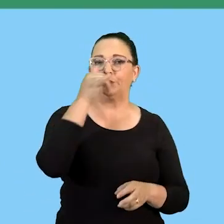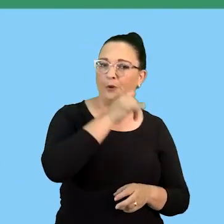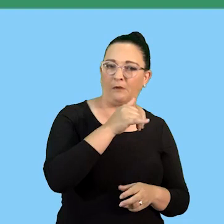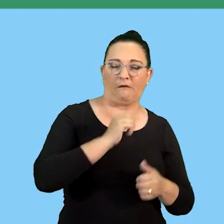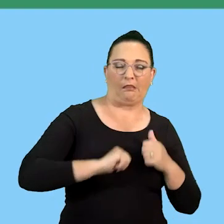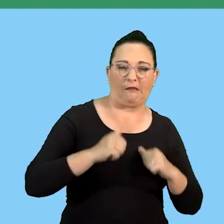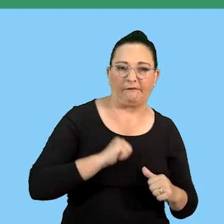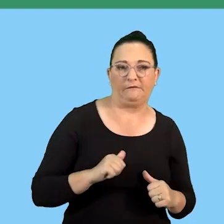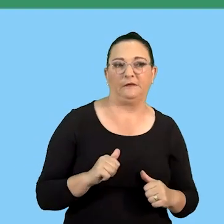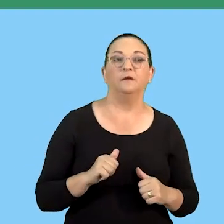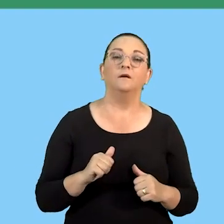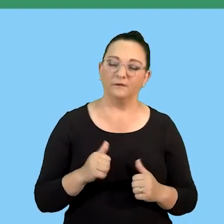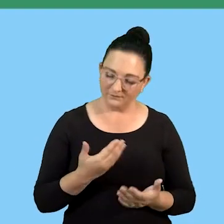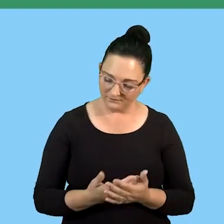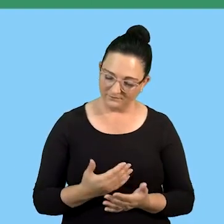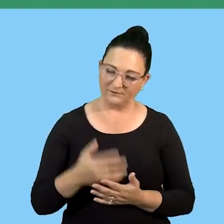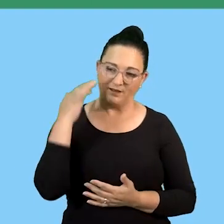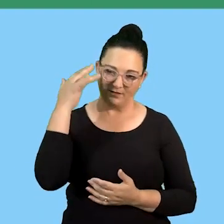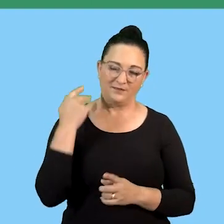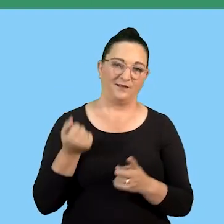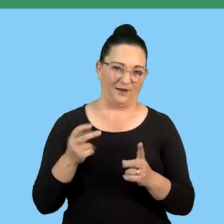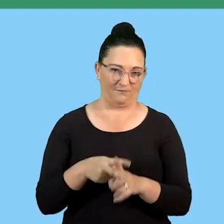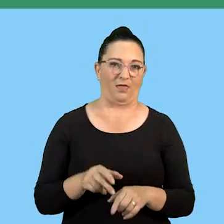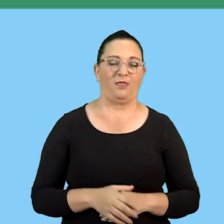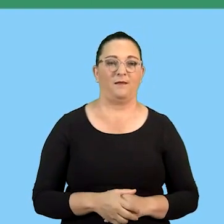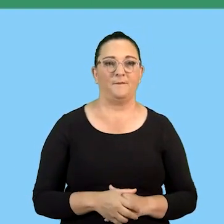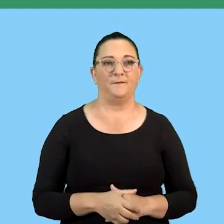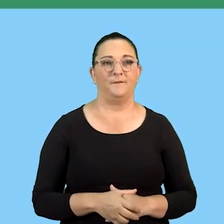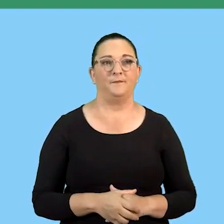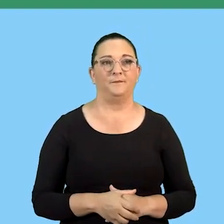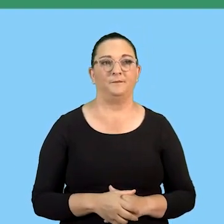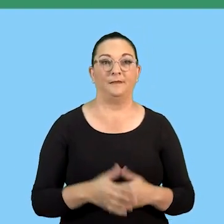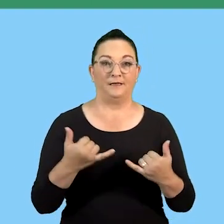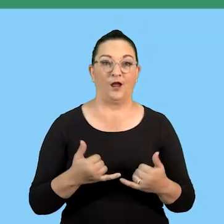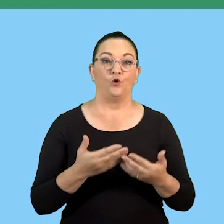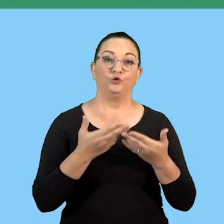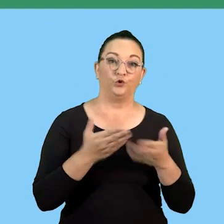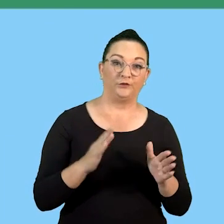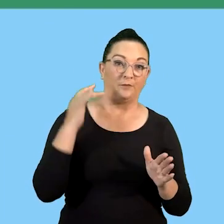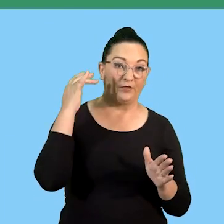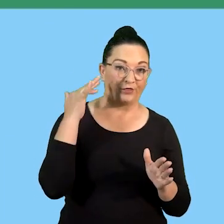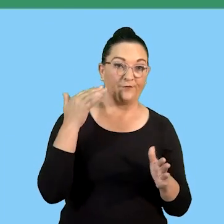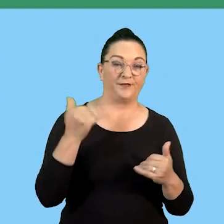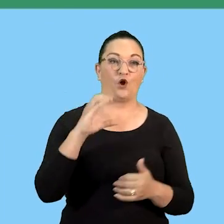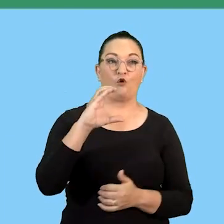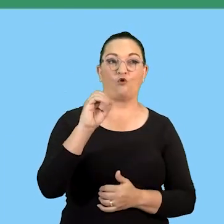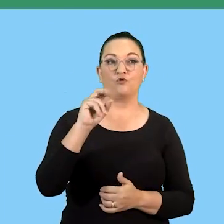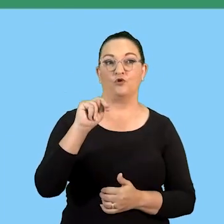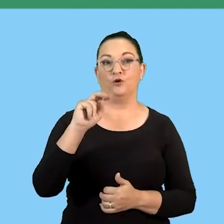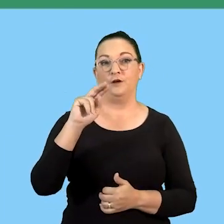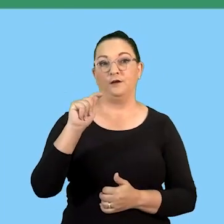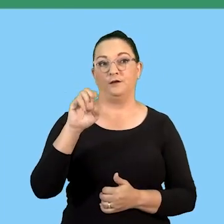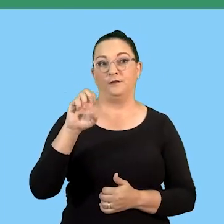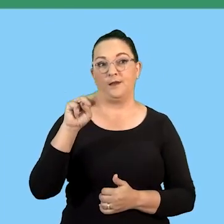when this theory is applied in the workplace. And then we go to the second one. Remember we said we've got two. We've